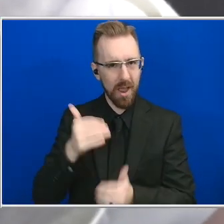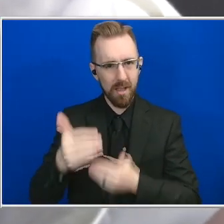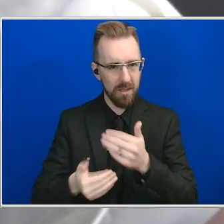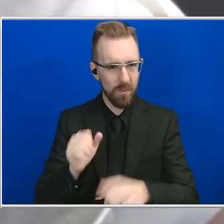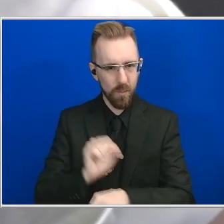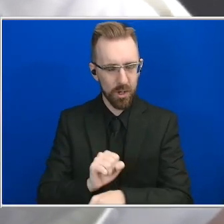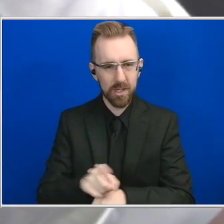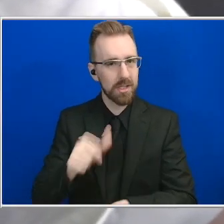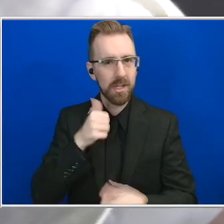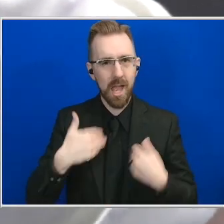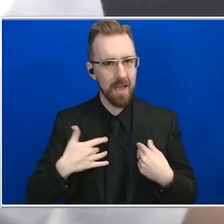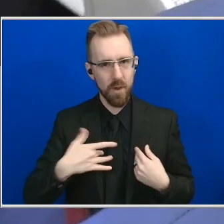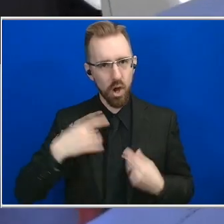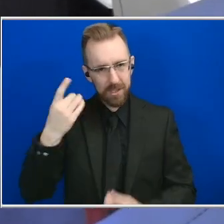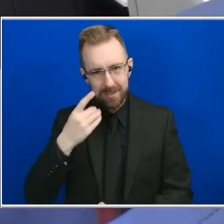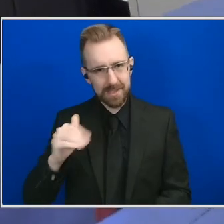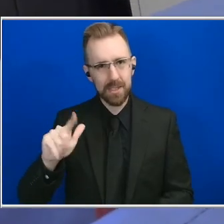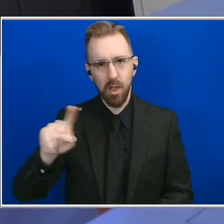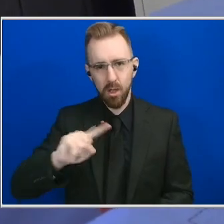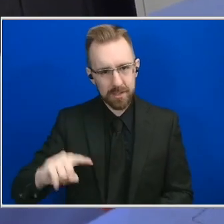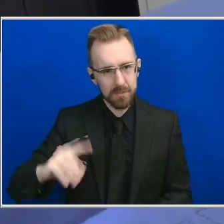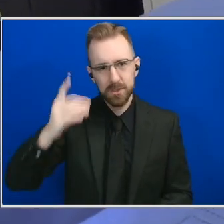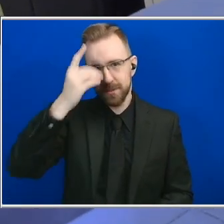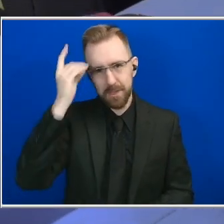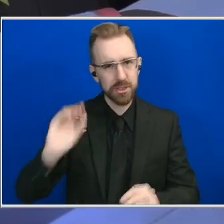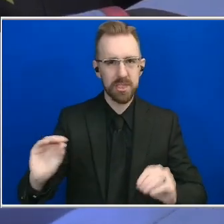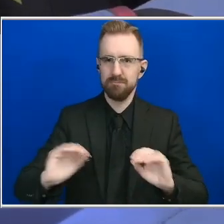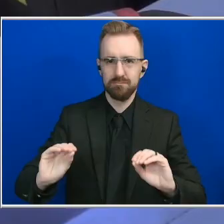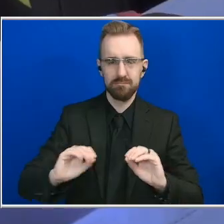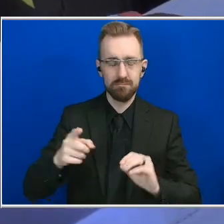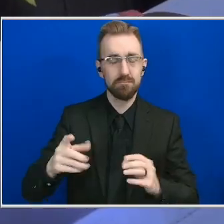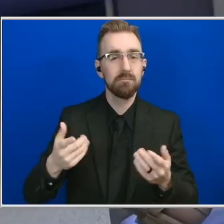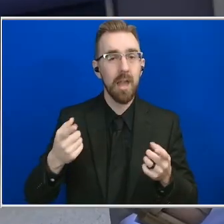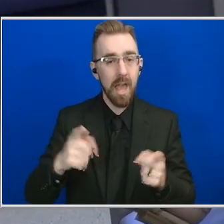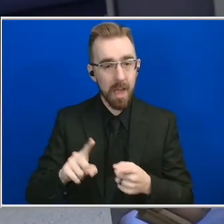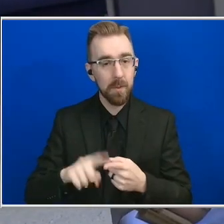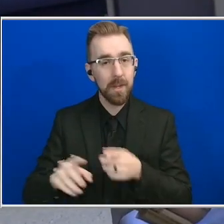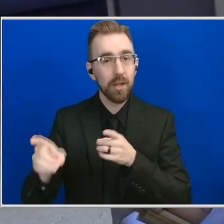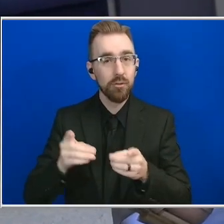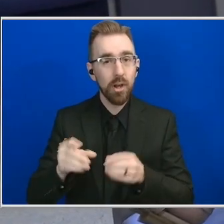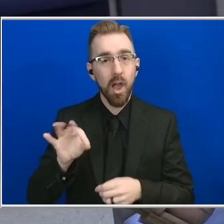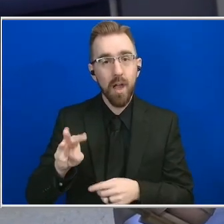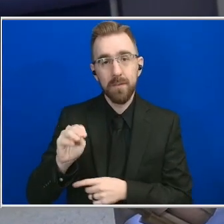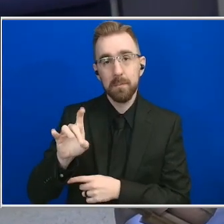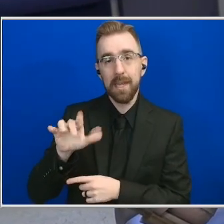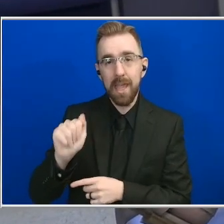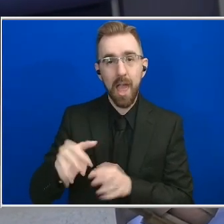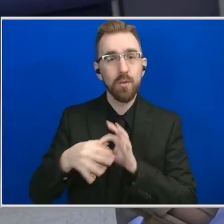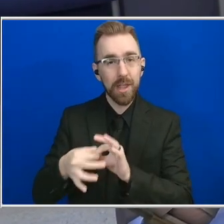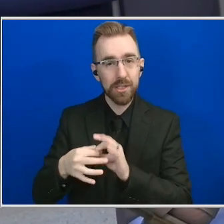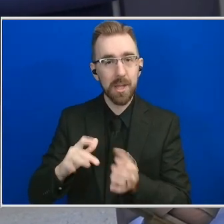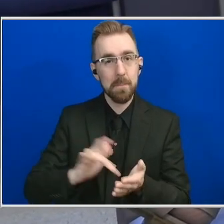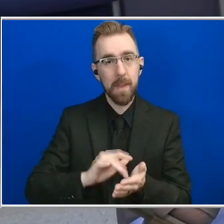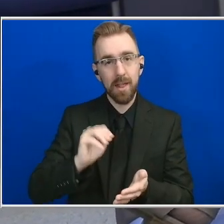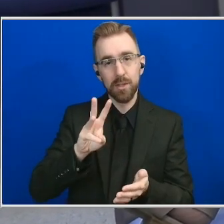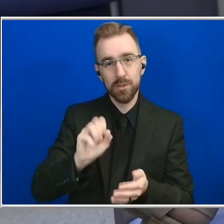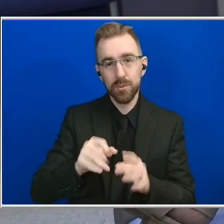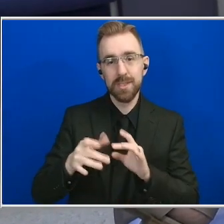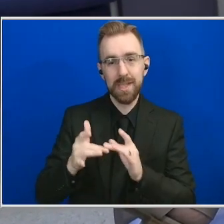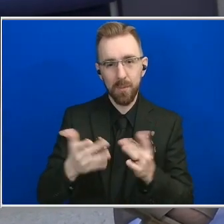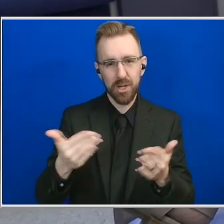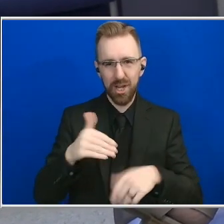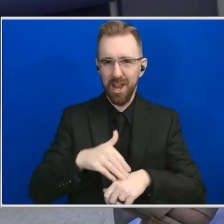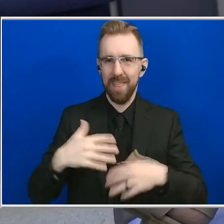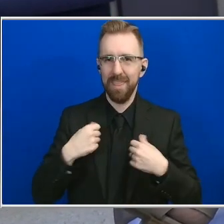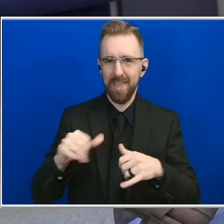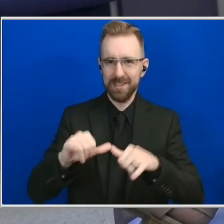disease, Alzheimer's, or dementia. She does happen to be the director of media relations and the medical news network here at the health system, and it